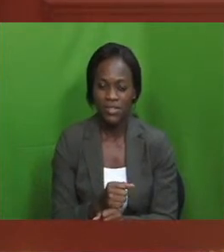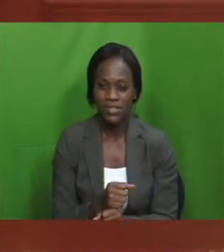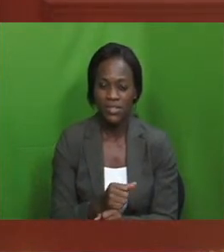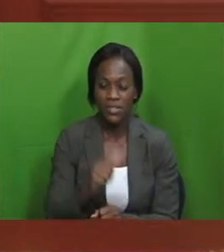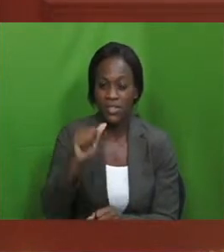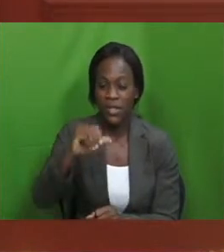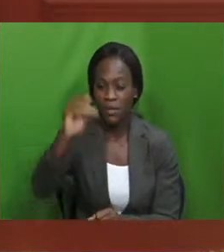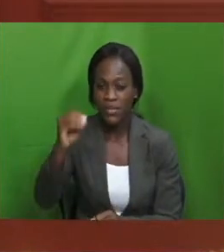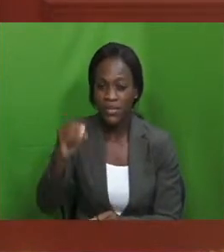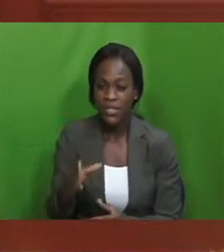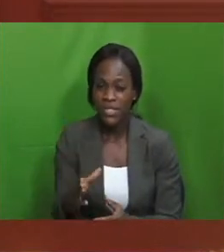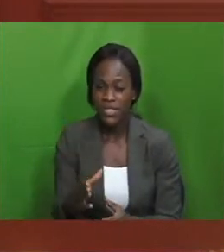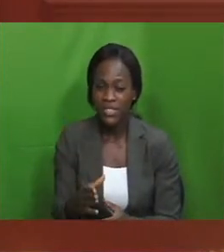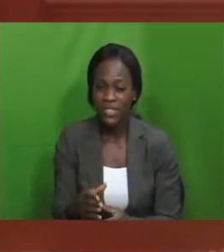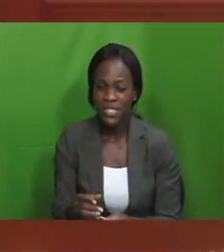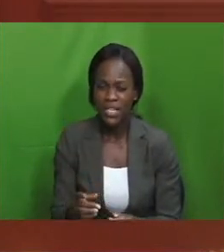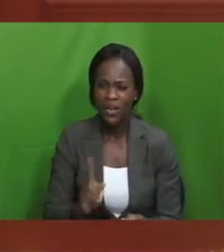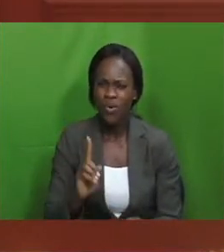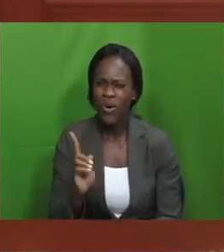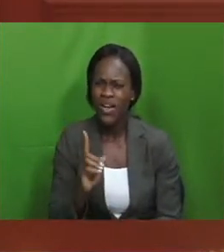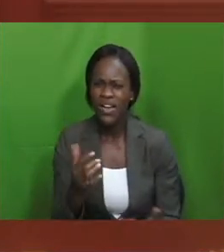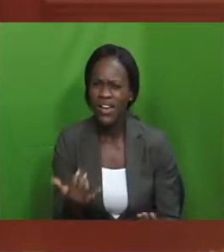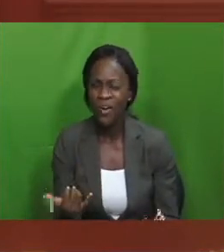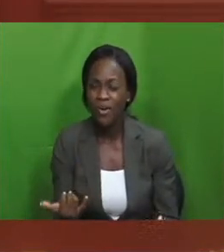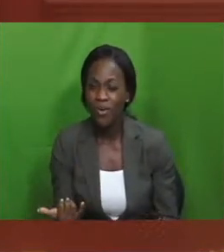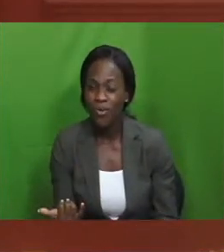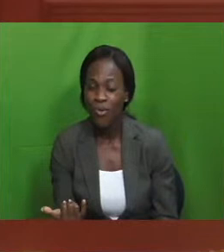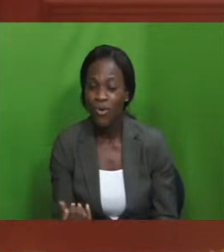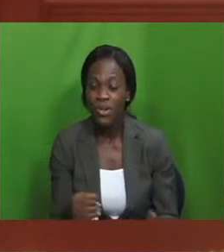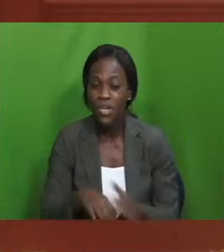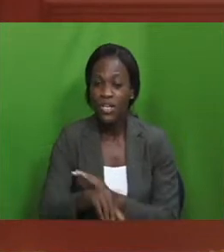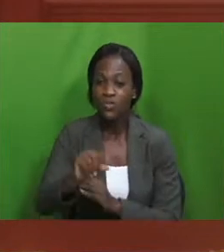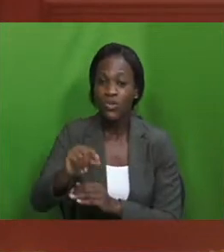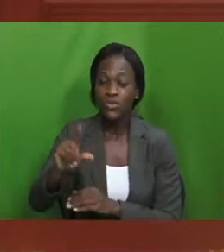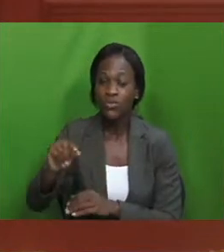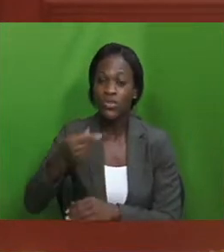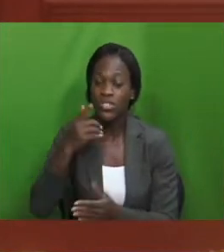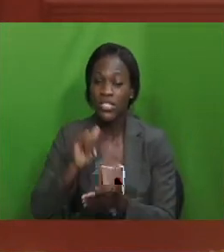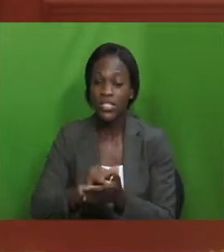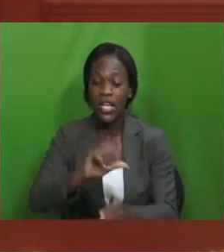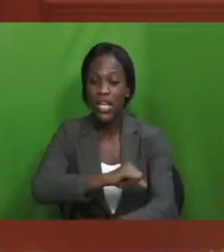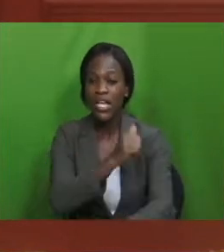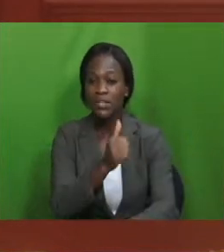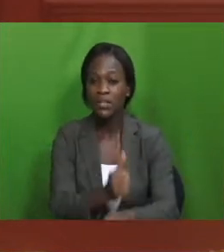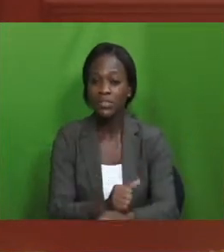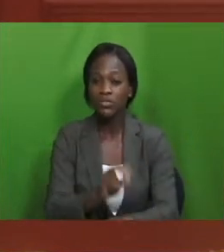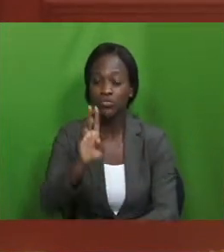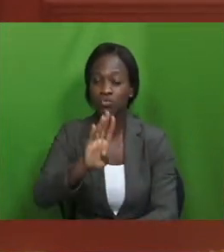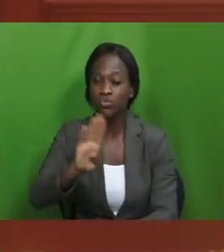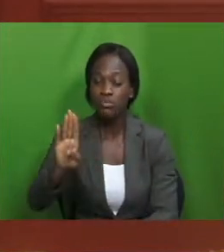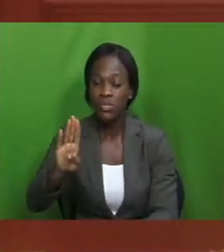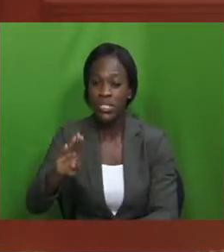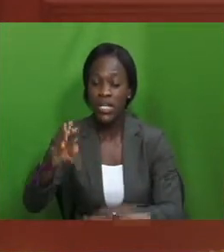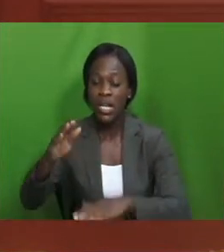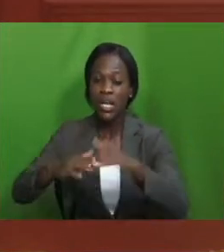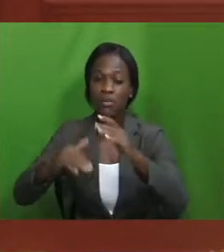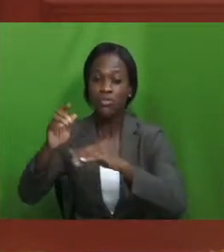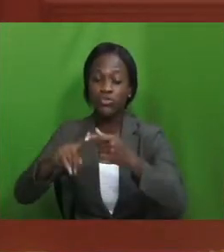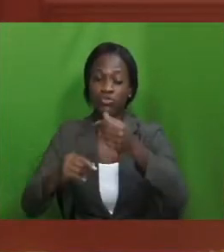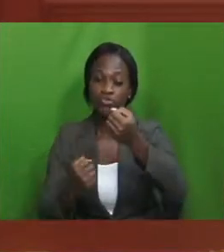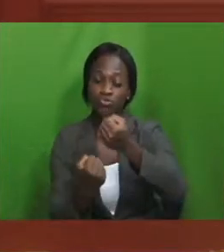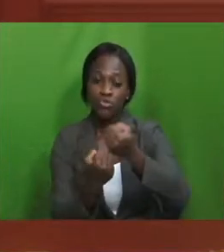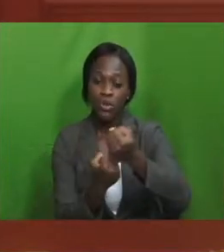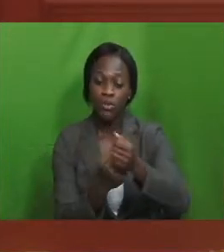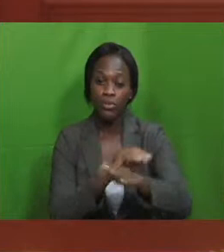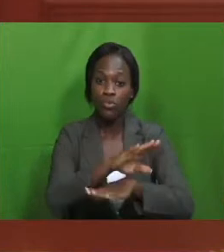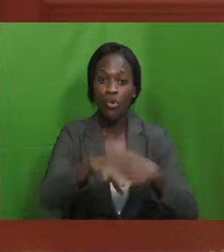he added in 2020 when he appeared before us that he will establish 2 billion guarantee facility to support all